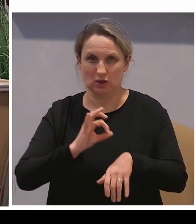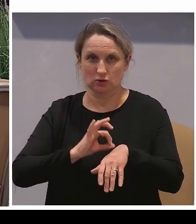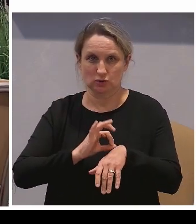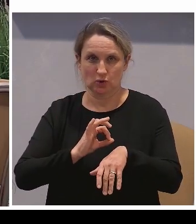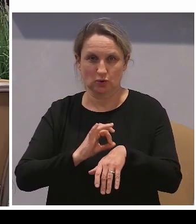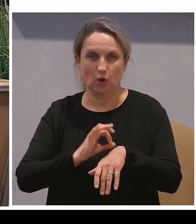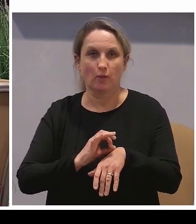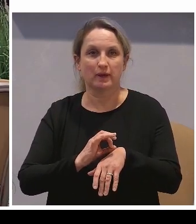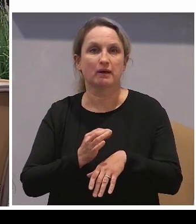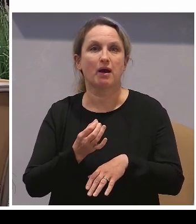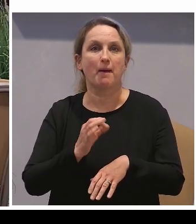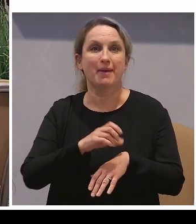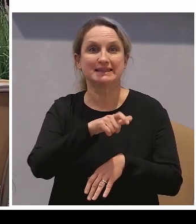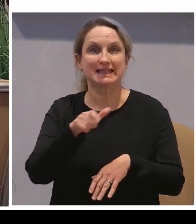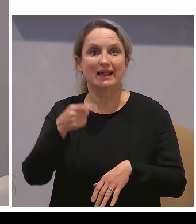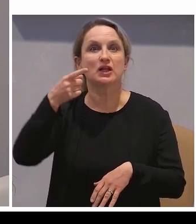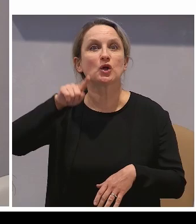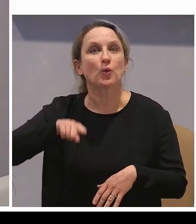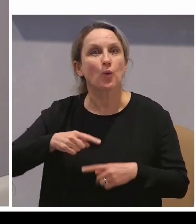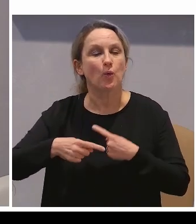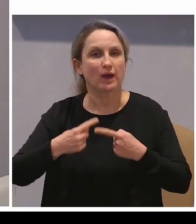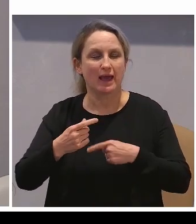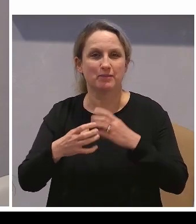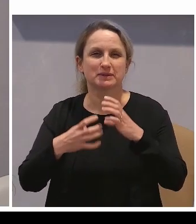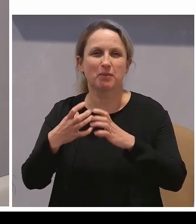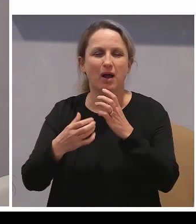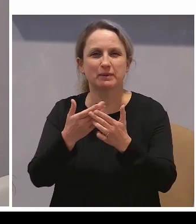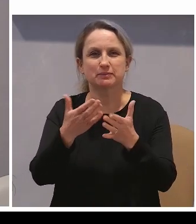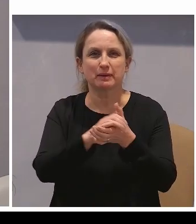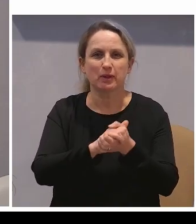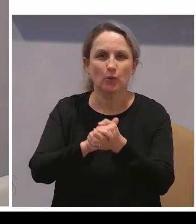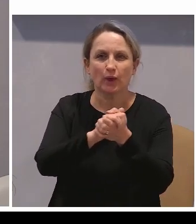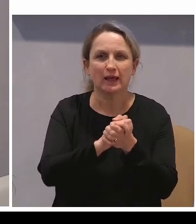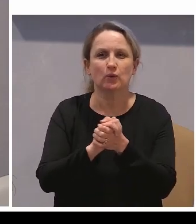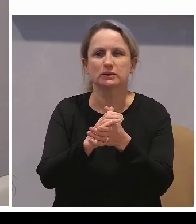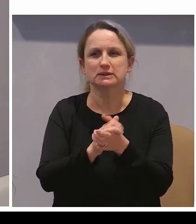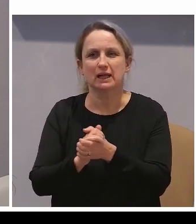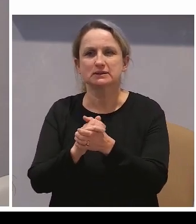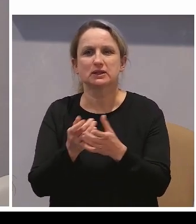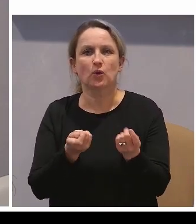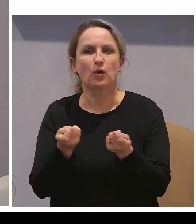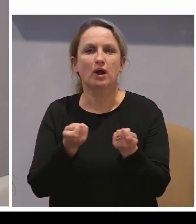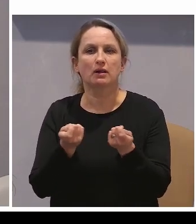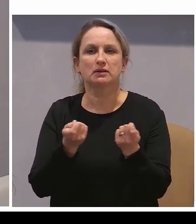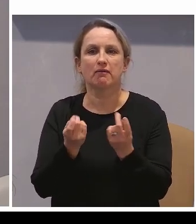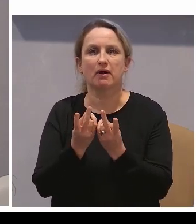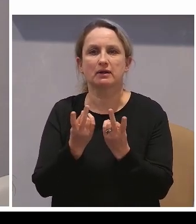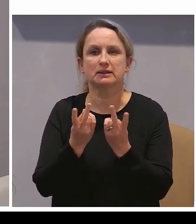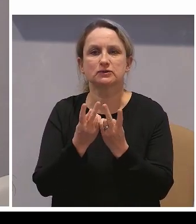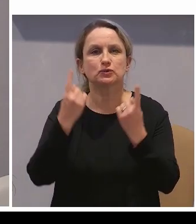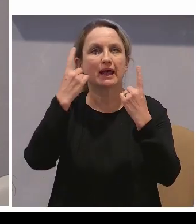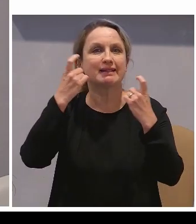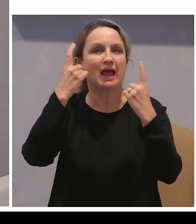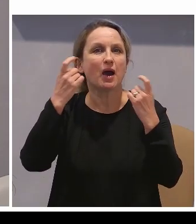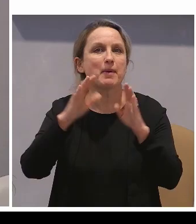kuu on käimas ja tegelikult Currently, it's the maailmas month mitmed of ühingud ja Turner seltsid syndrome patients, korraldavad and several niisuguseid associations all